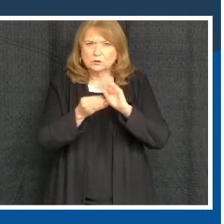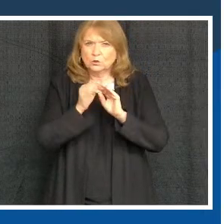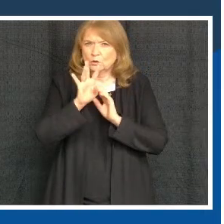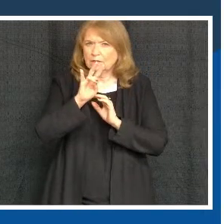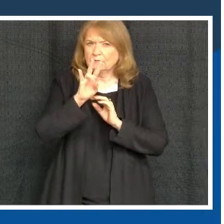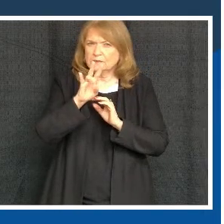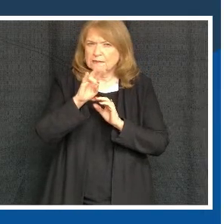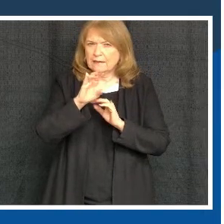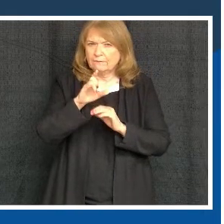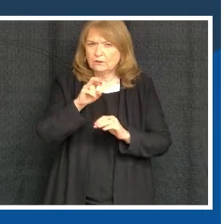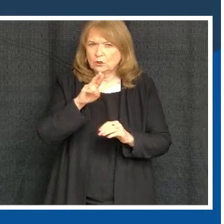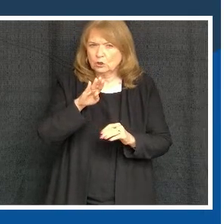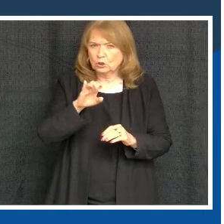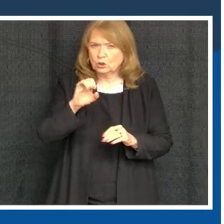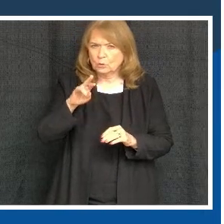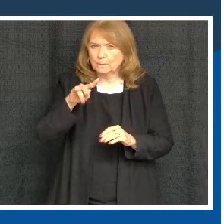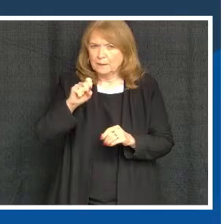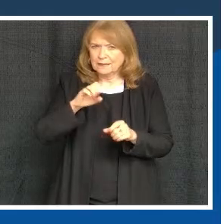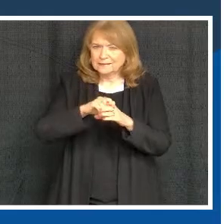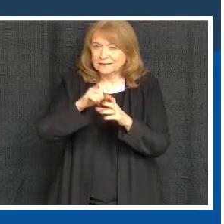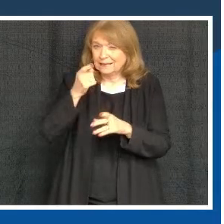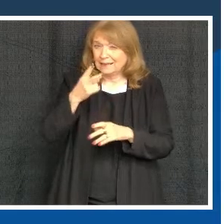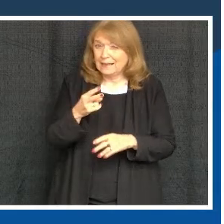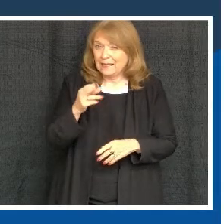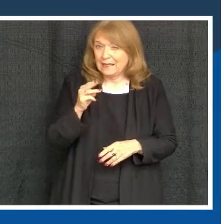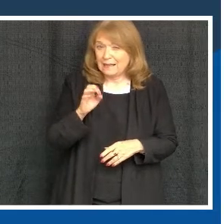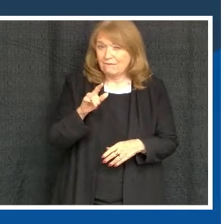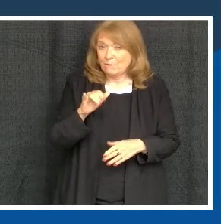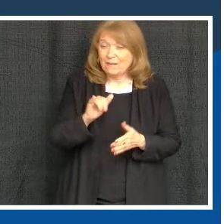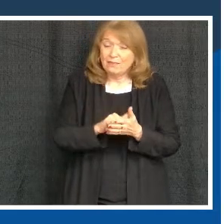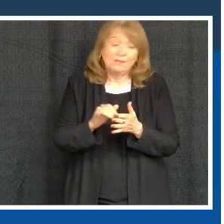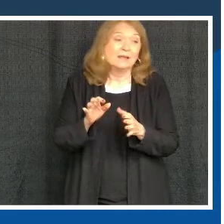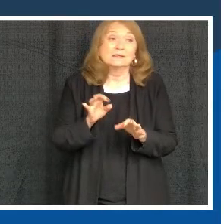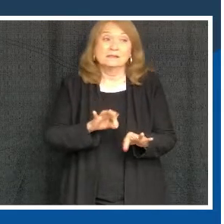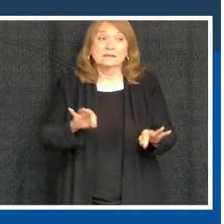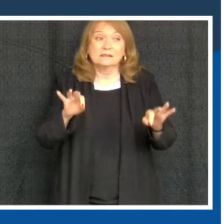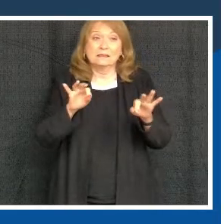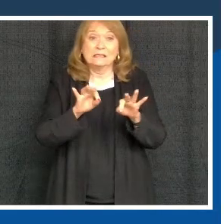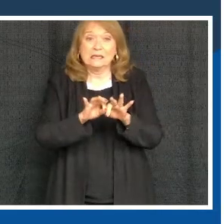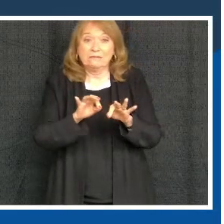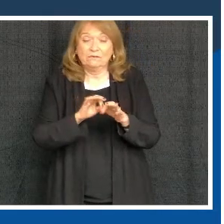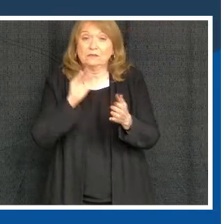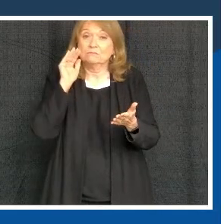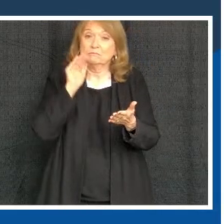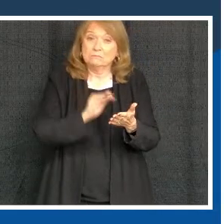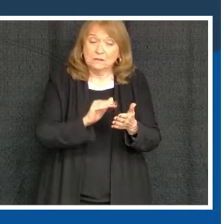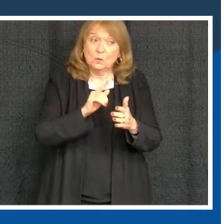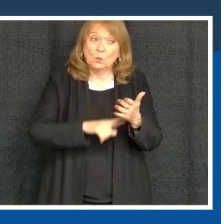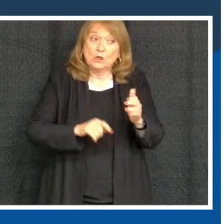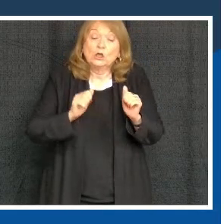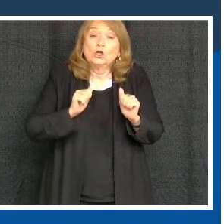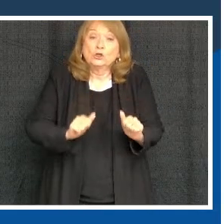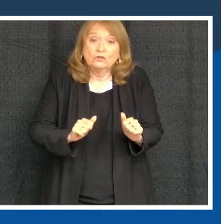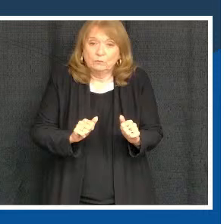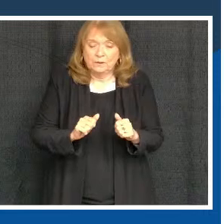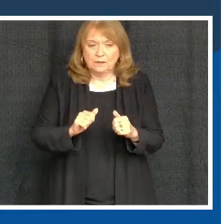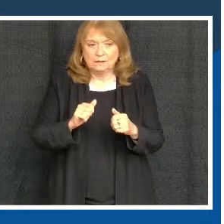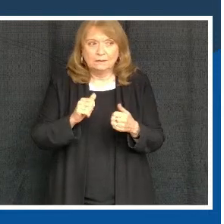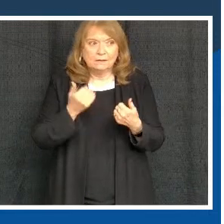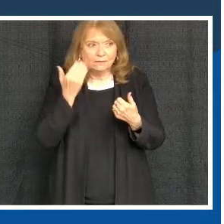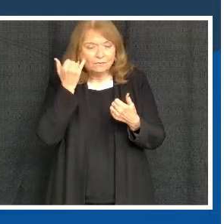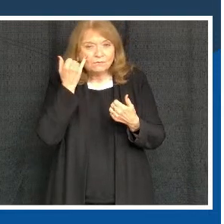that almost half a mile. That's a significant drawback from what they could have if they had subdivided it many years ago.